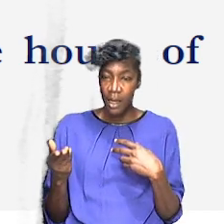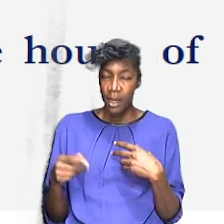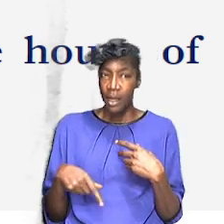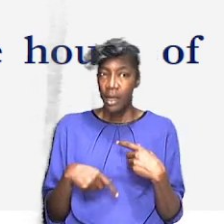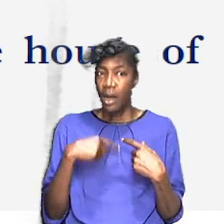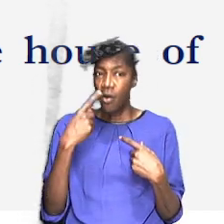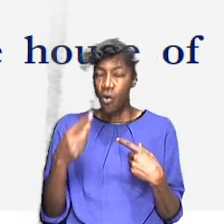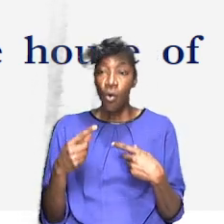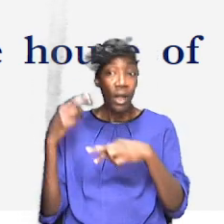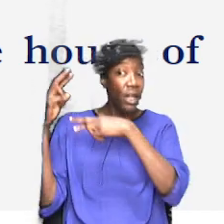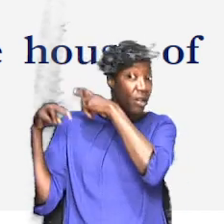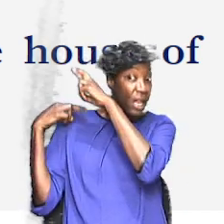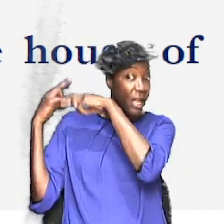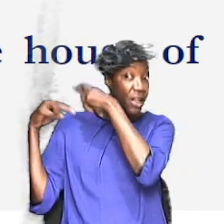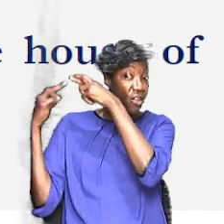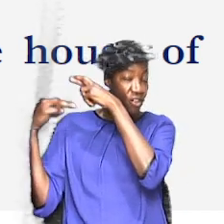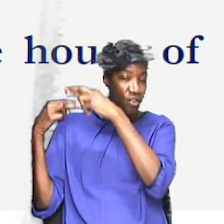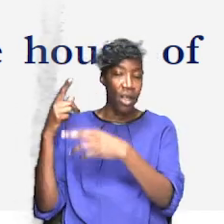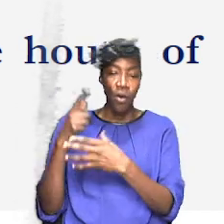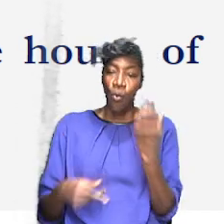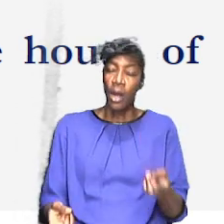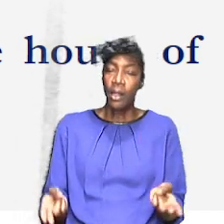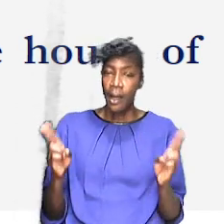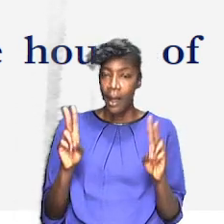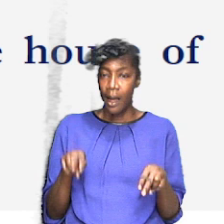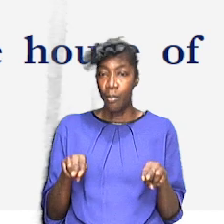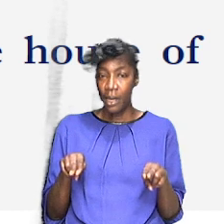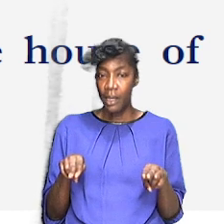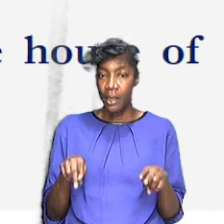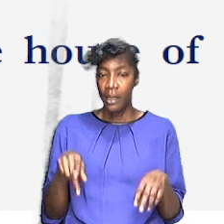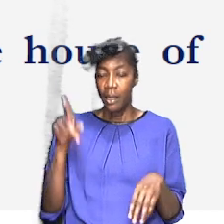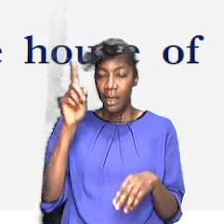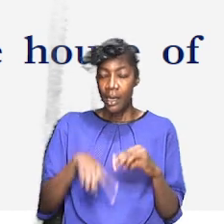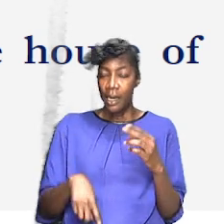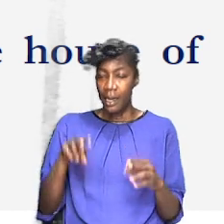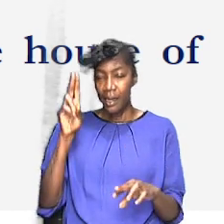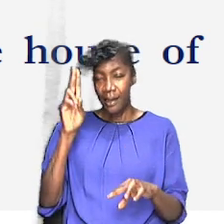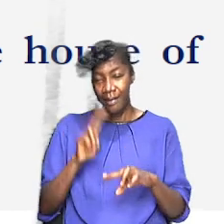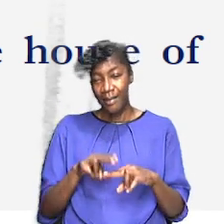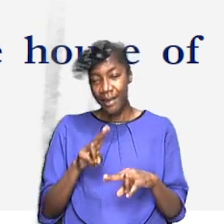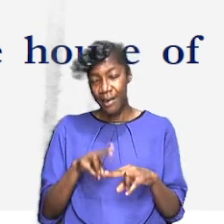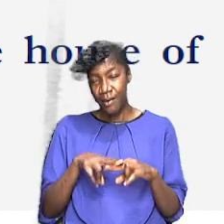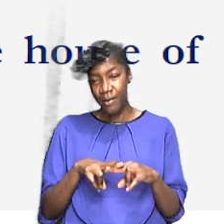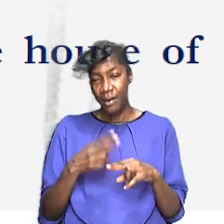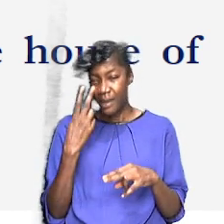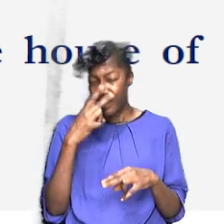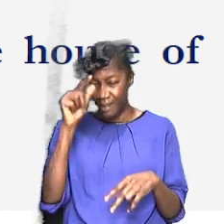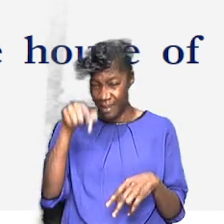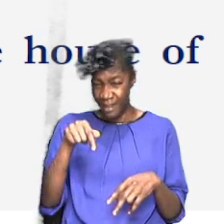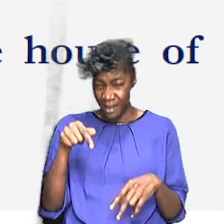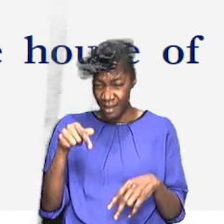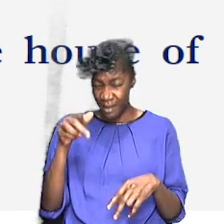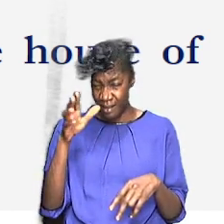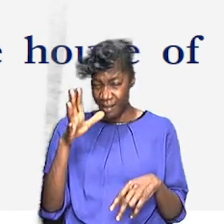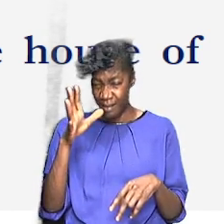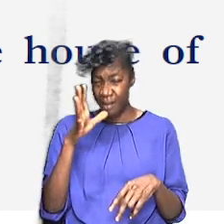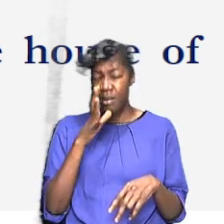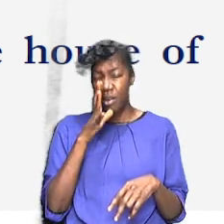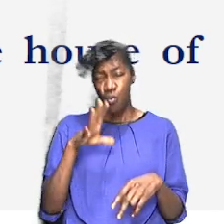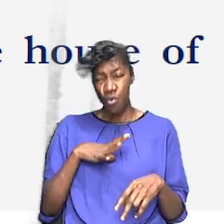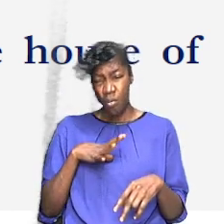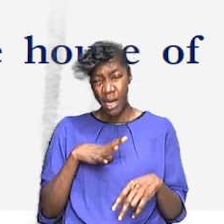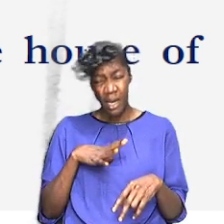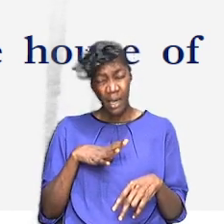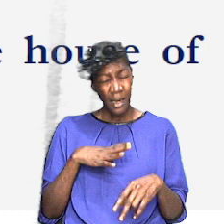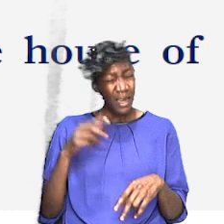and the history behind what was taking place. I could not sit down and just see this woman. My mind was